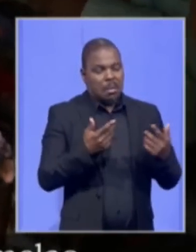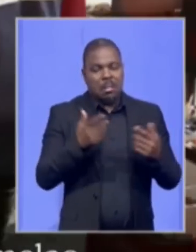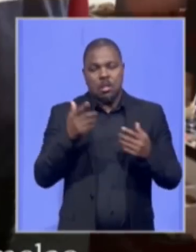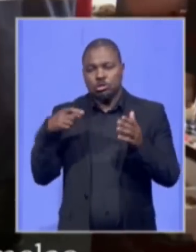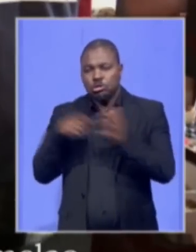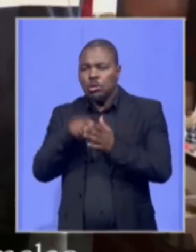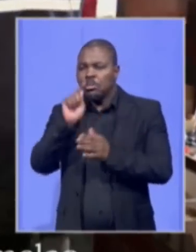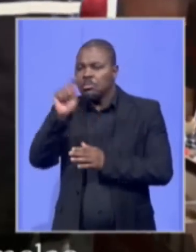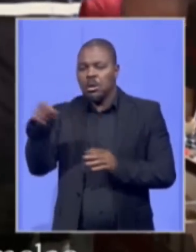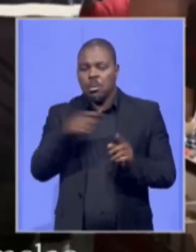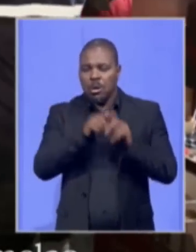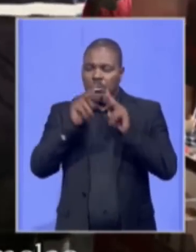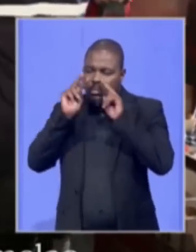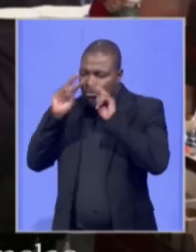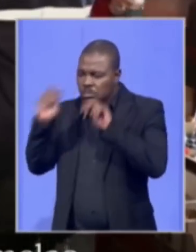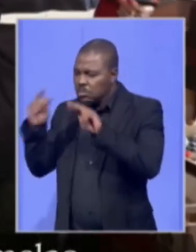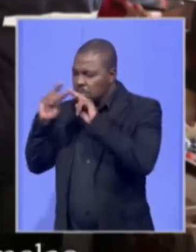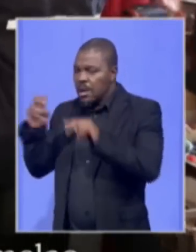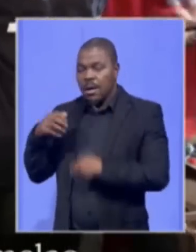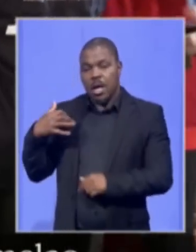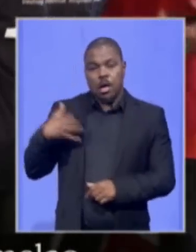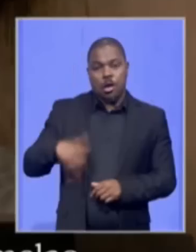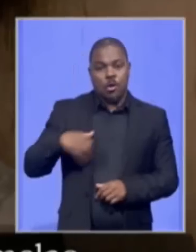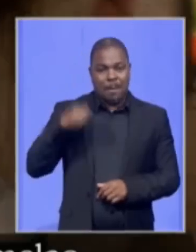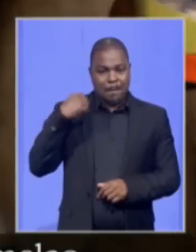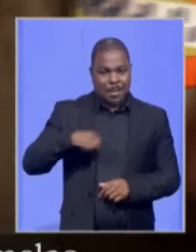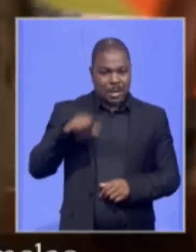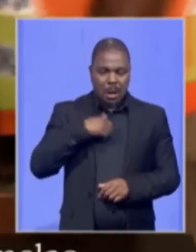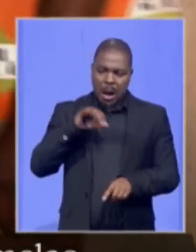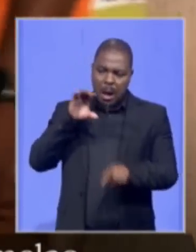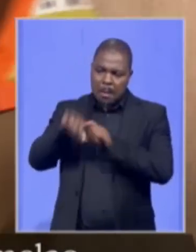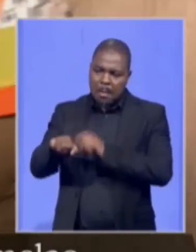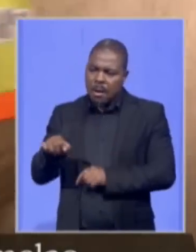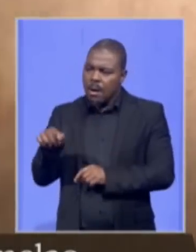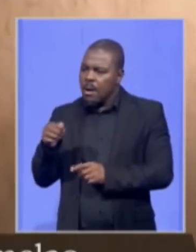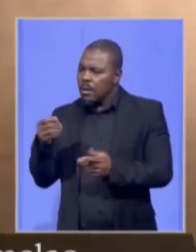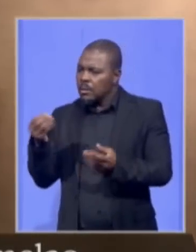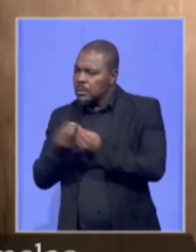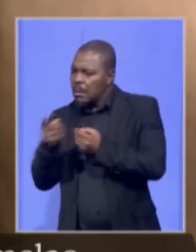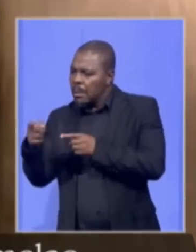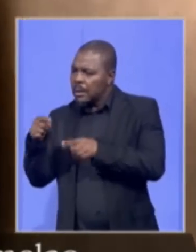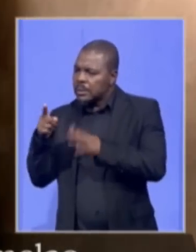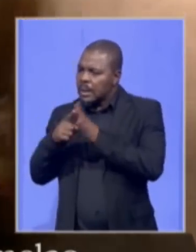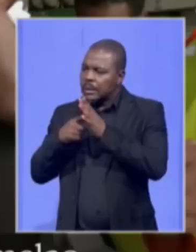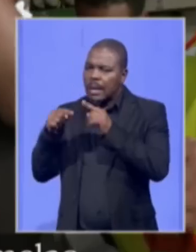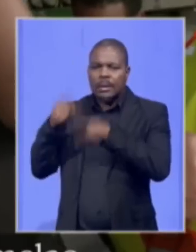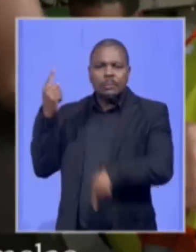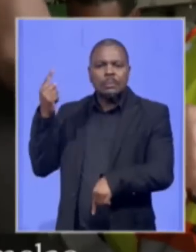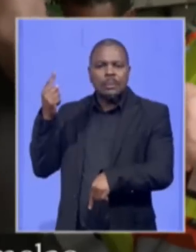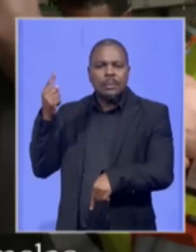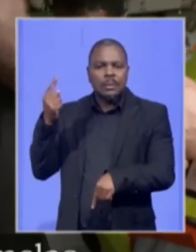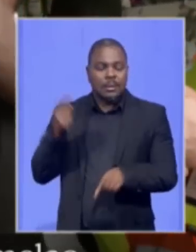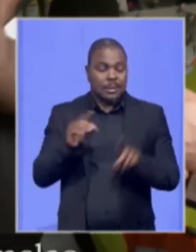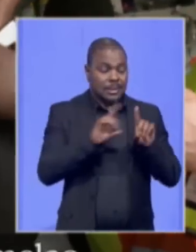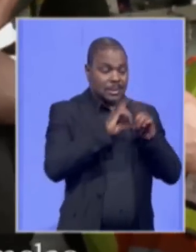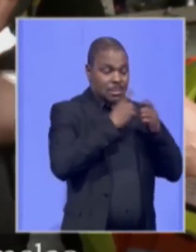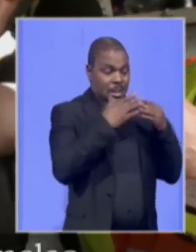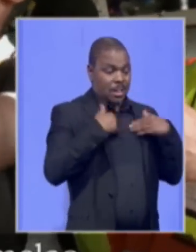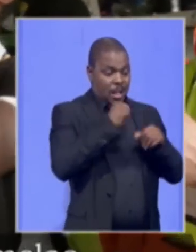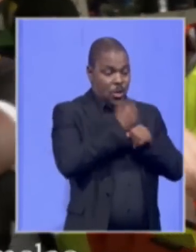mabenkele, masepala wa Ekurhuleni o hweditše dijo tšeo di fetilego ke nako. Kgoro ya maphelo ka Gauteng e re tla tšwela pele go kgonthišiša